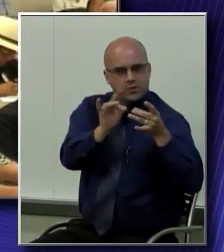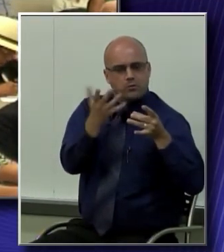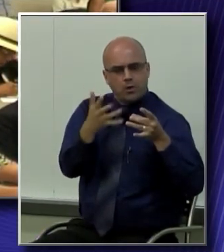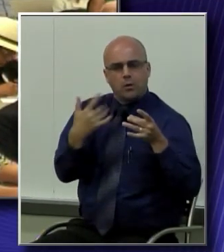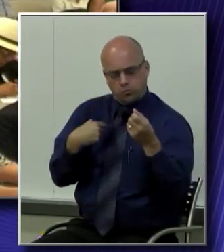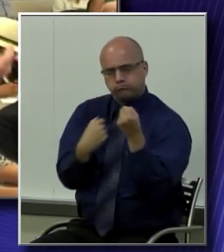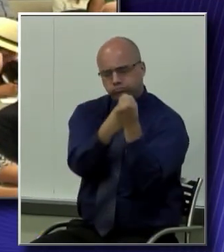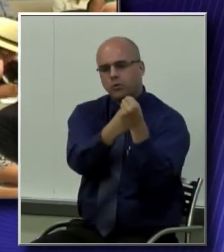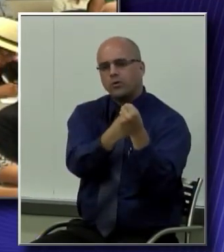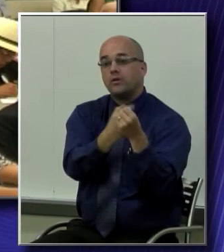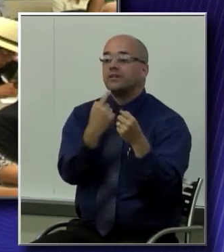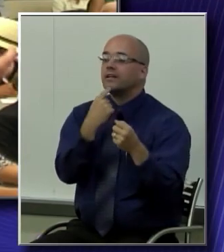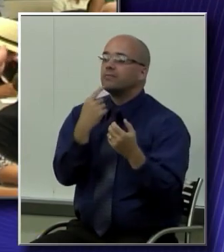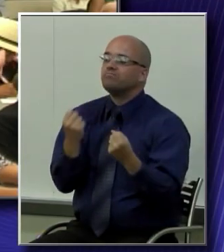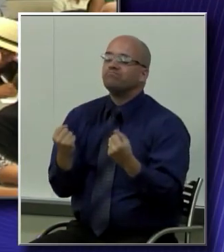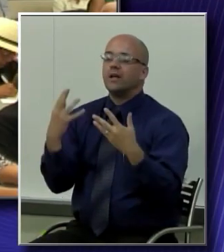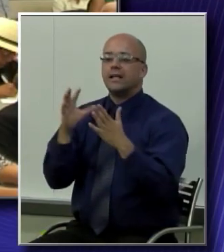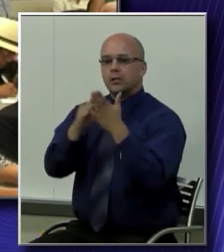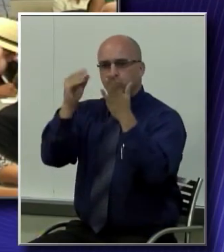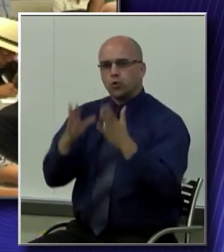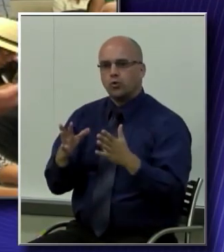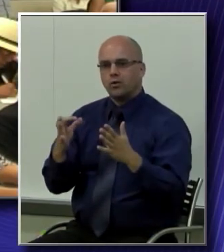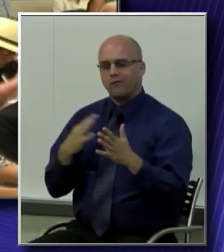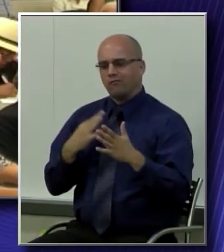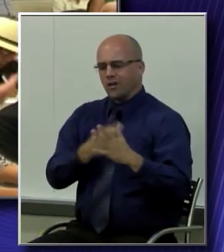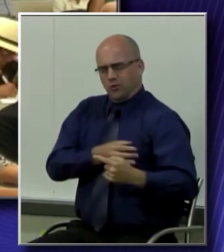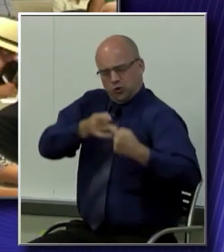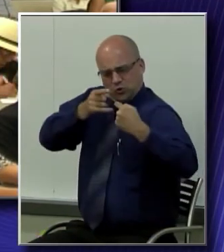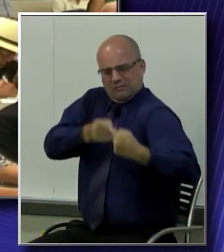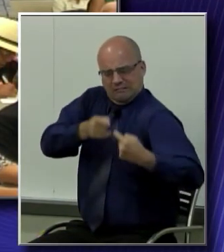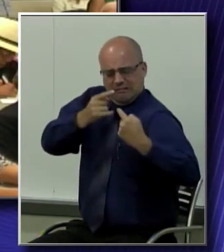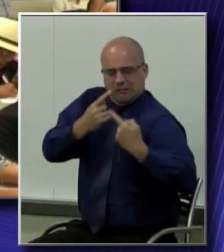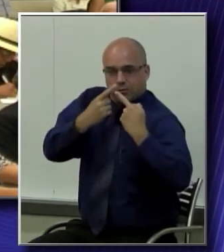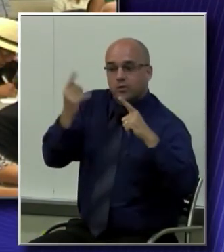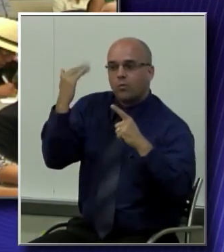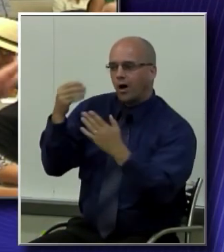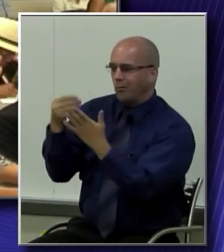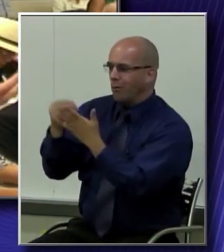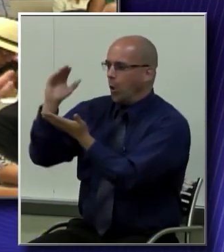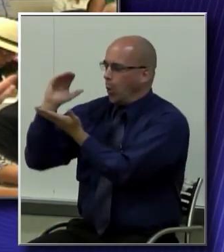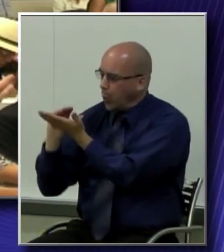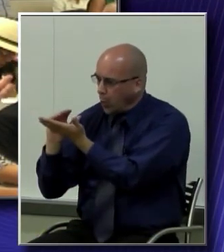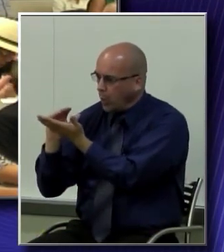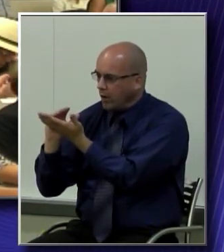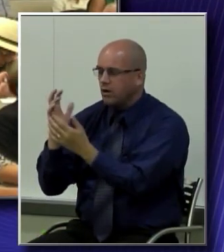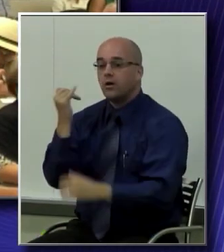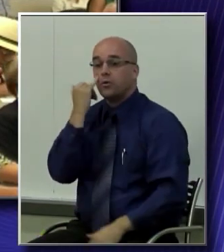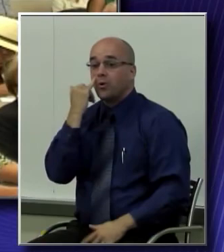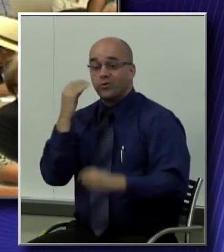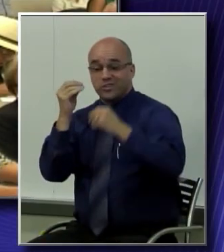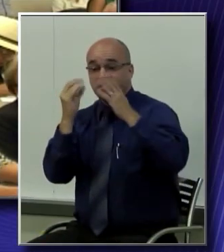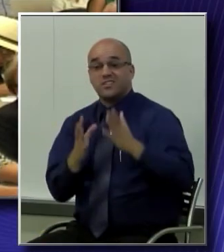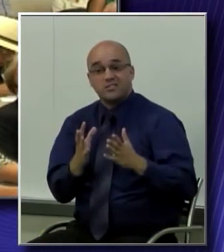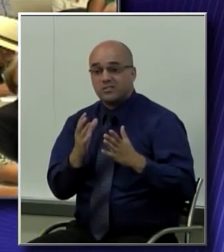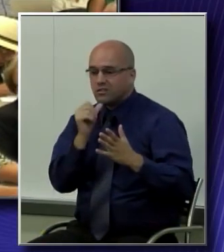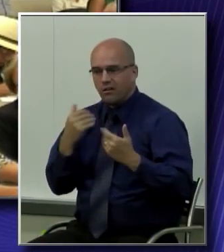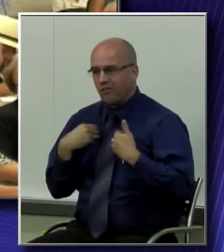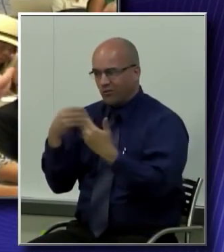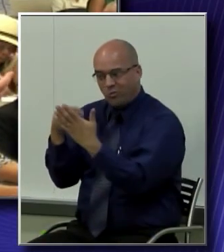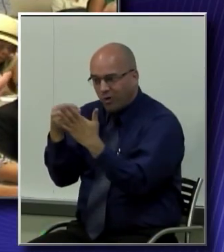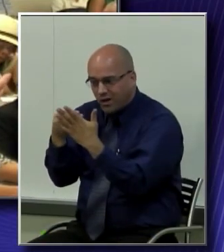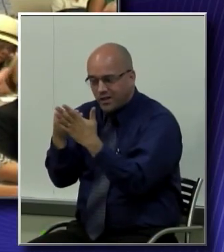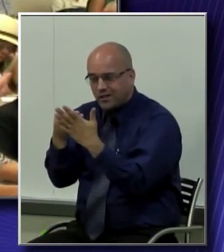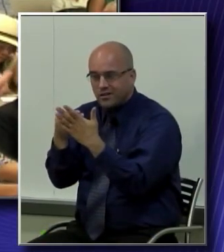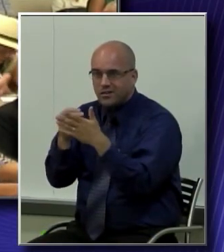lot of faculty who are struggling to succeed, and when we don't give teachers the resources they need to succeed in the classroom,